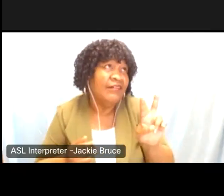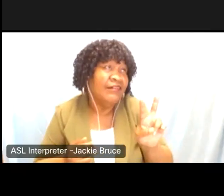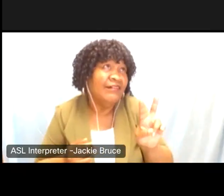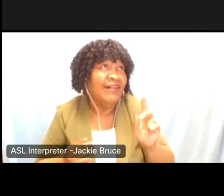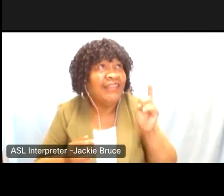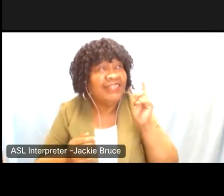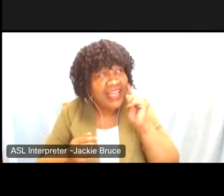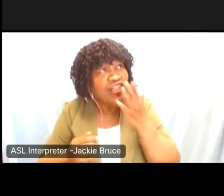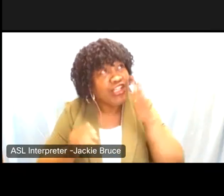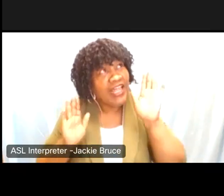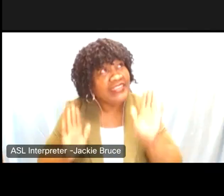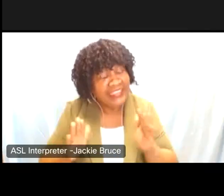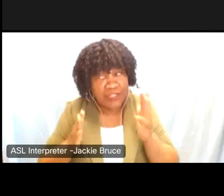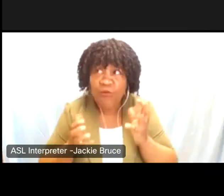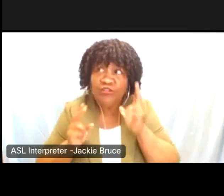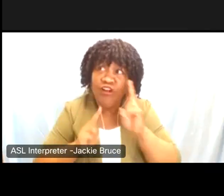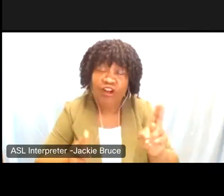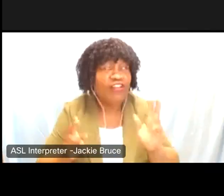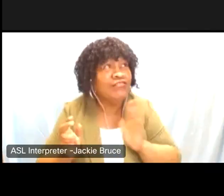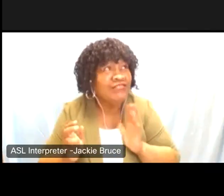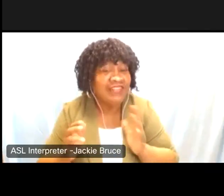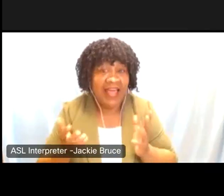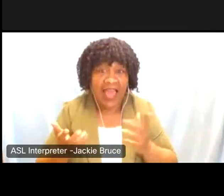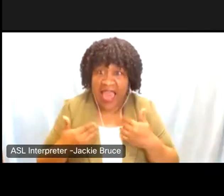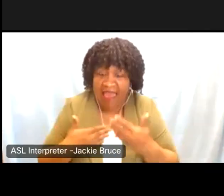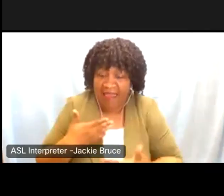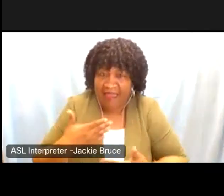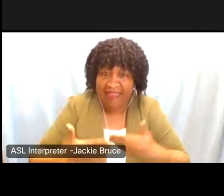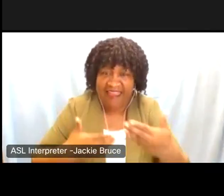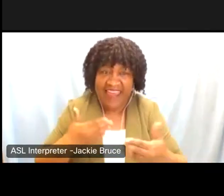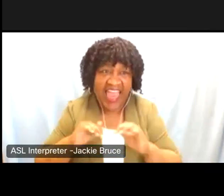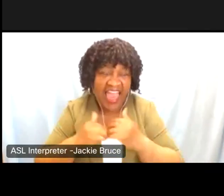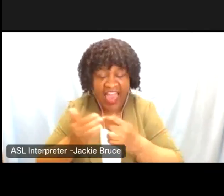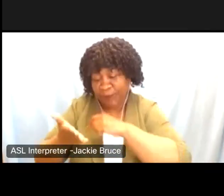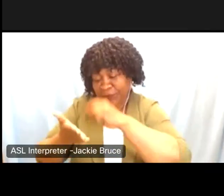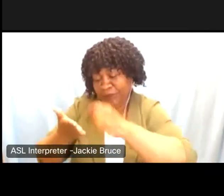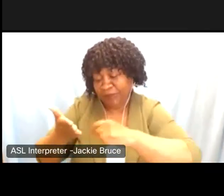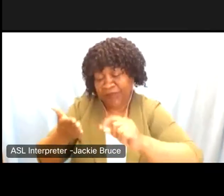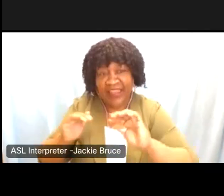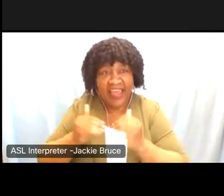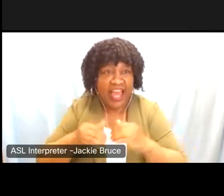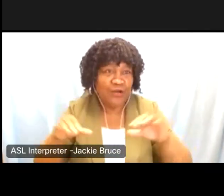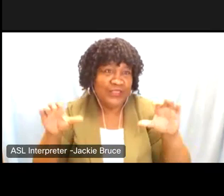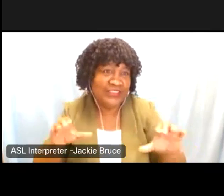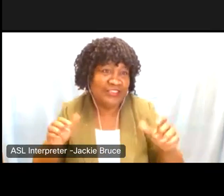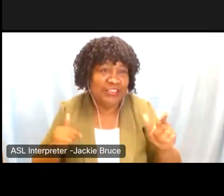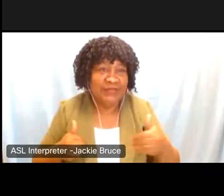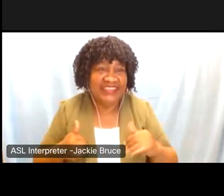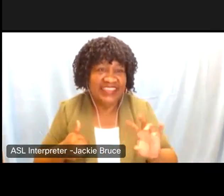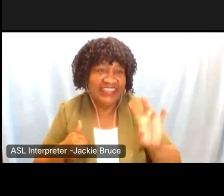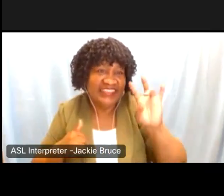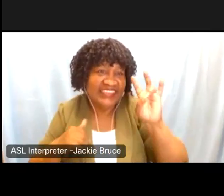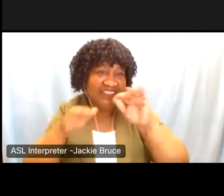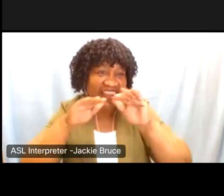like a great idea. And as I started to sketch how we were going to do this and that we needed to have the